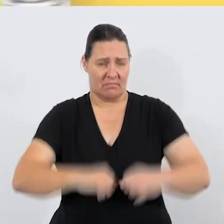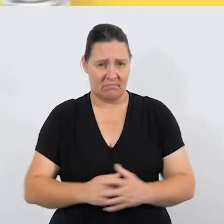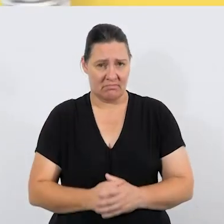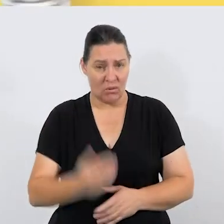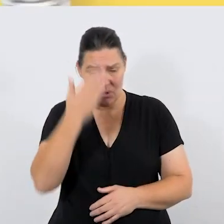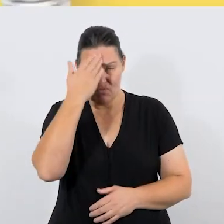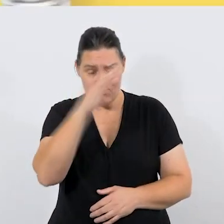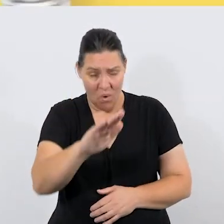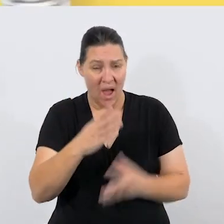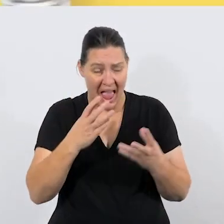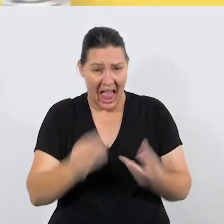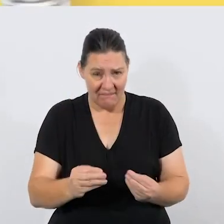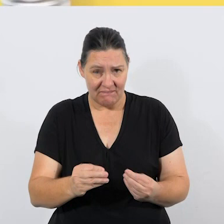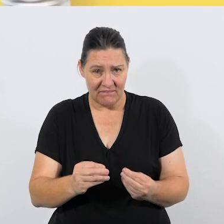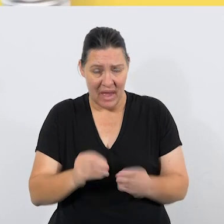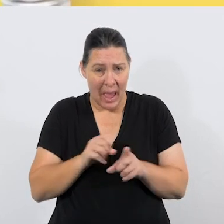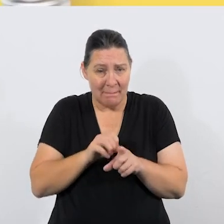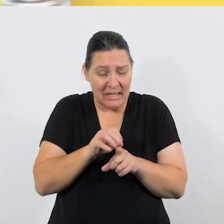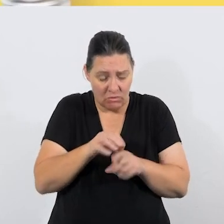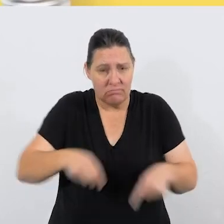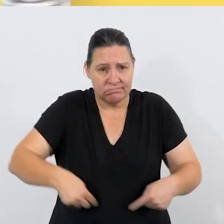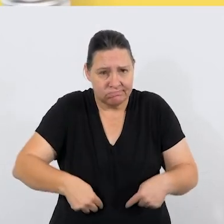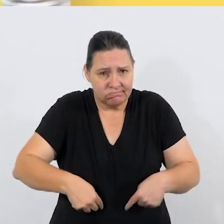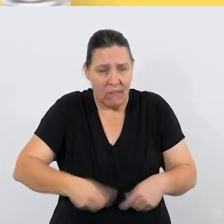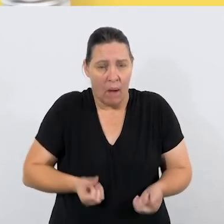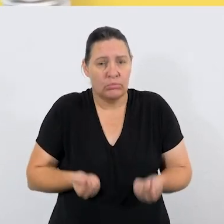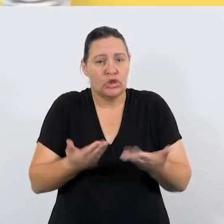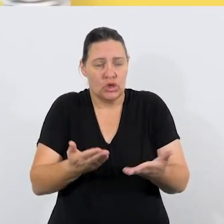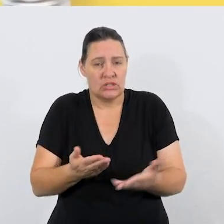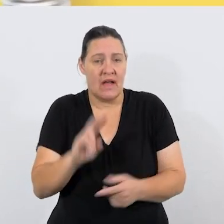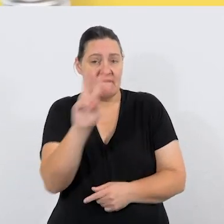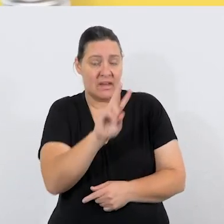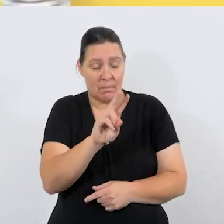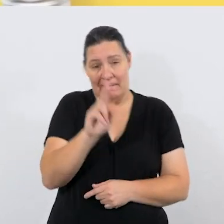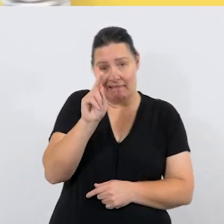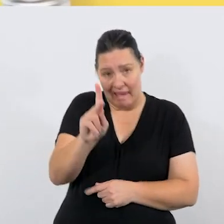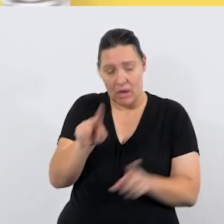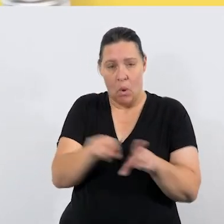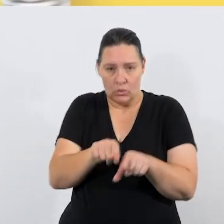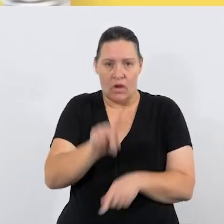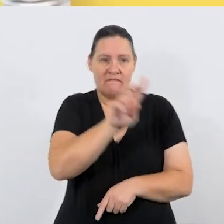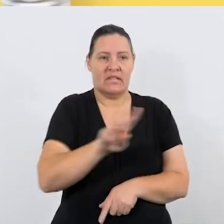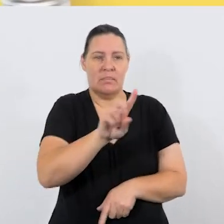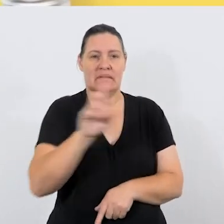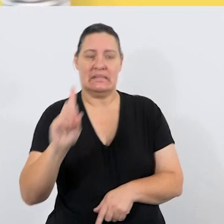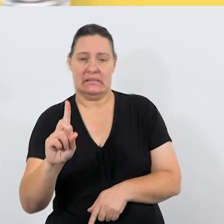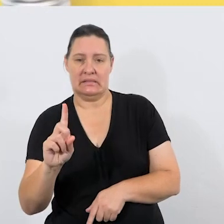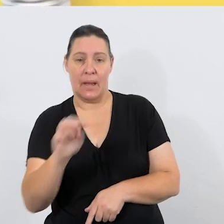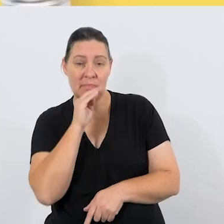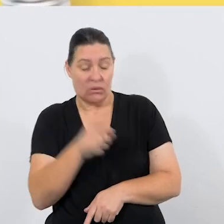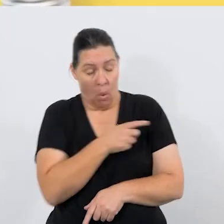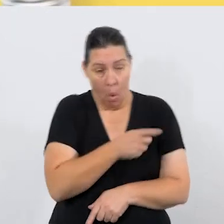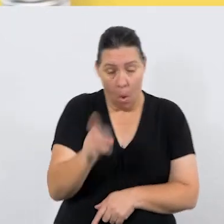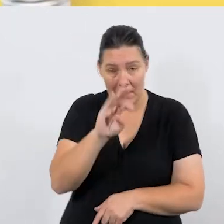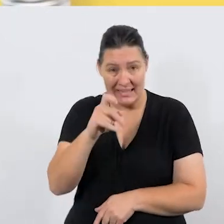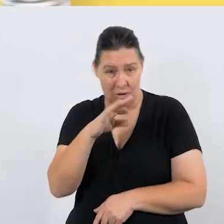that lives in the large intestines which produce vitamin K and vitamin B? So that tells us that not all bacteria